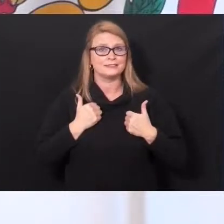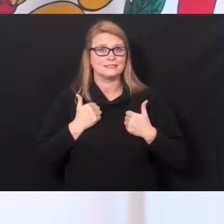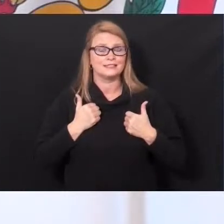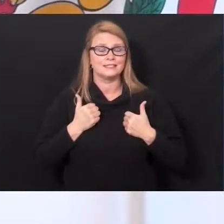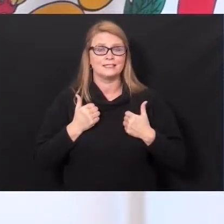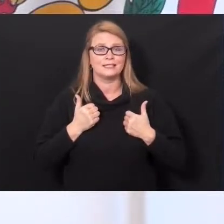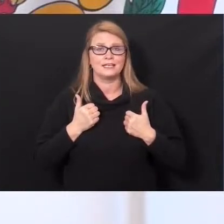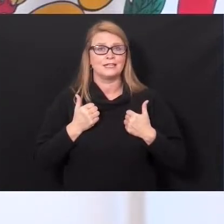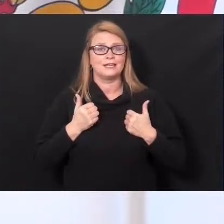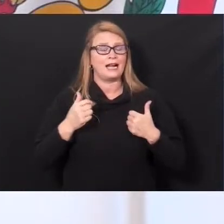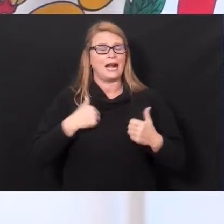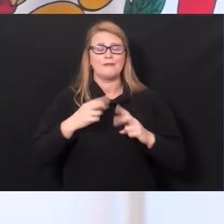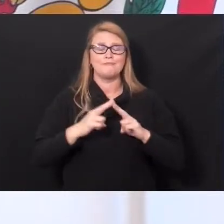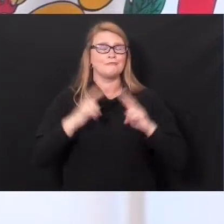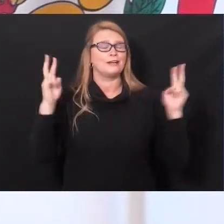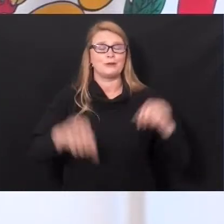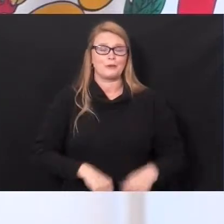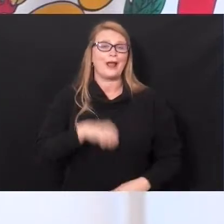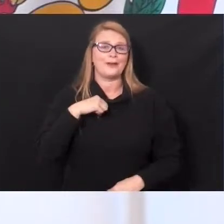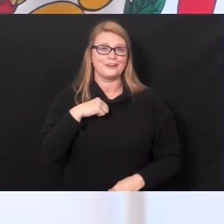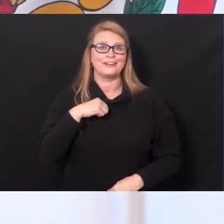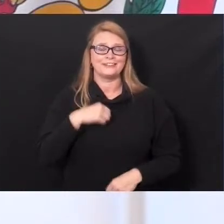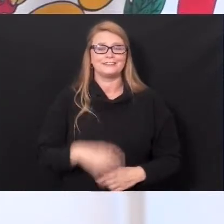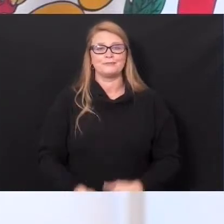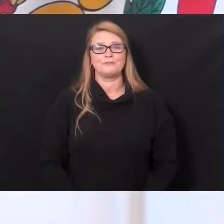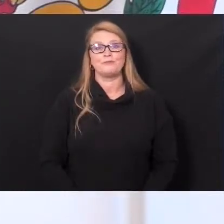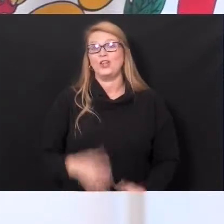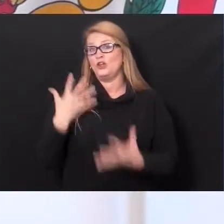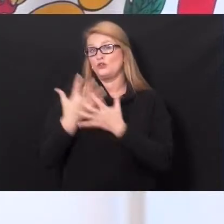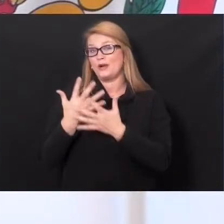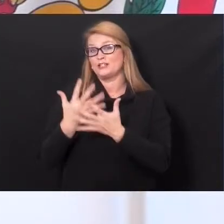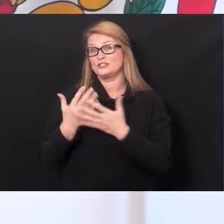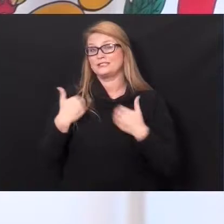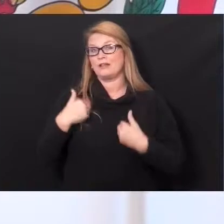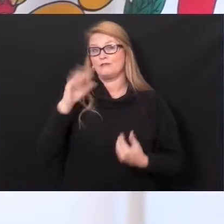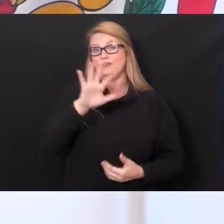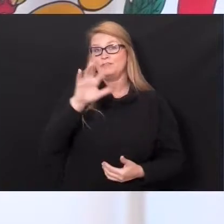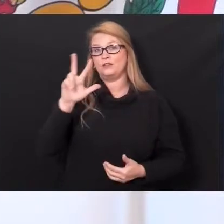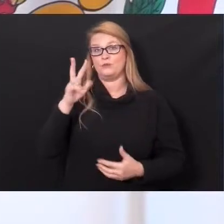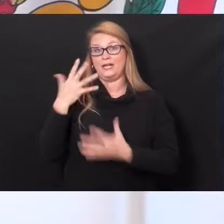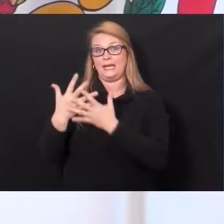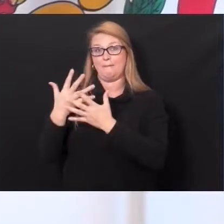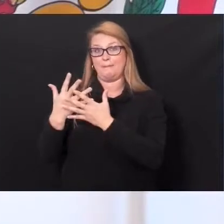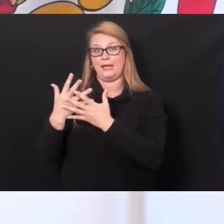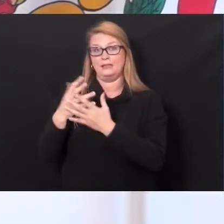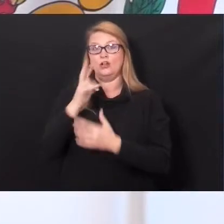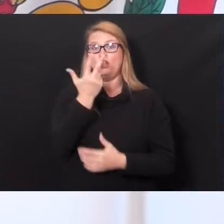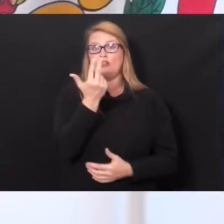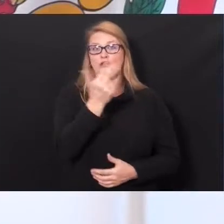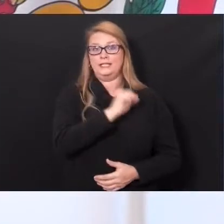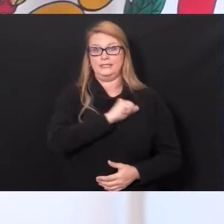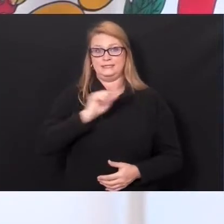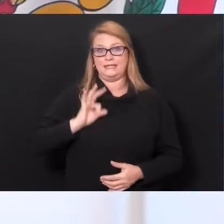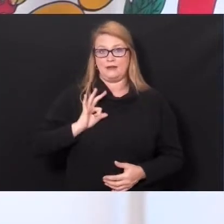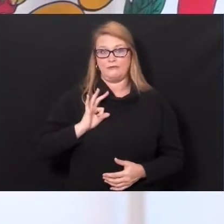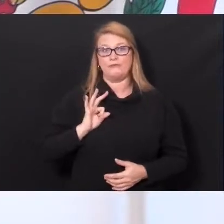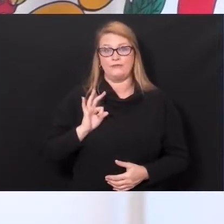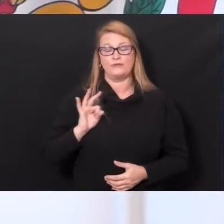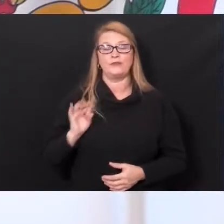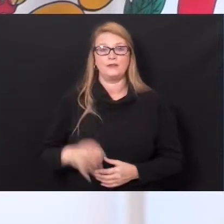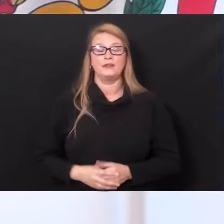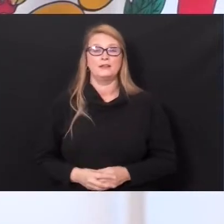could never be more proud. At Corrections, we have 53 inmate cases, 13 staff cases.